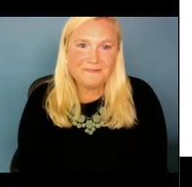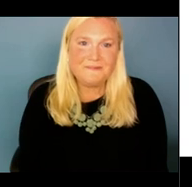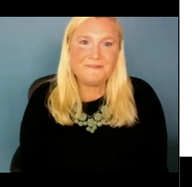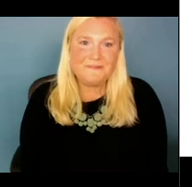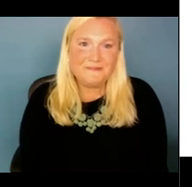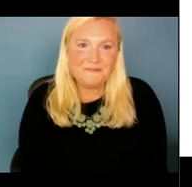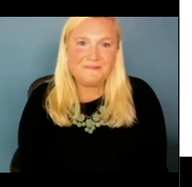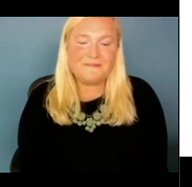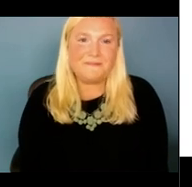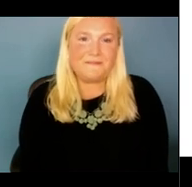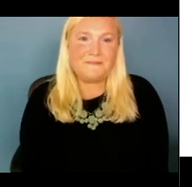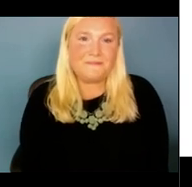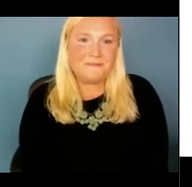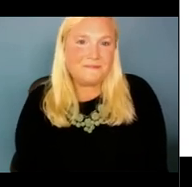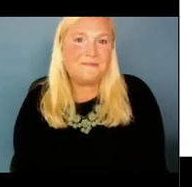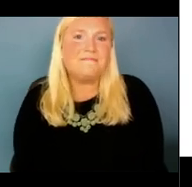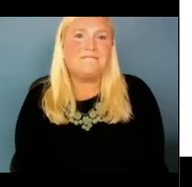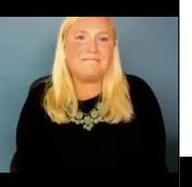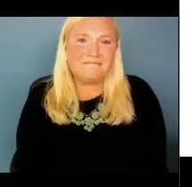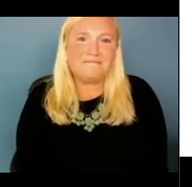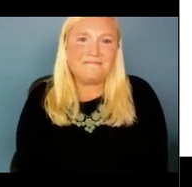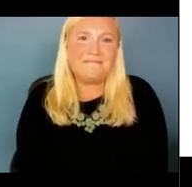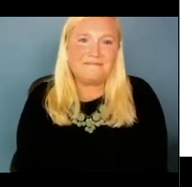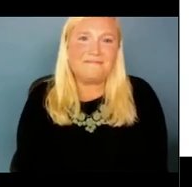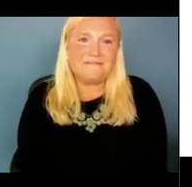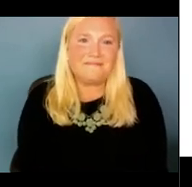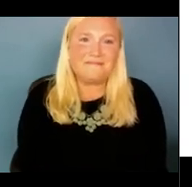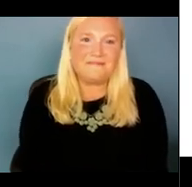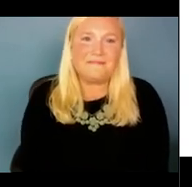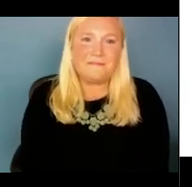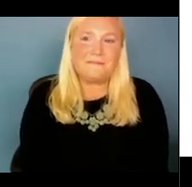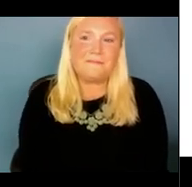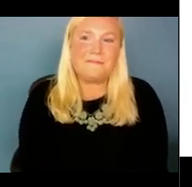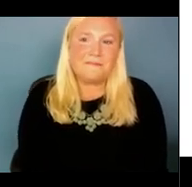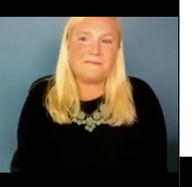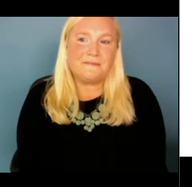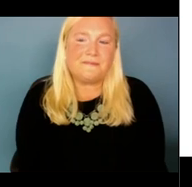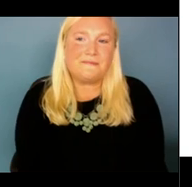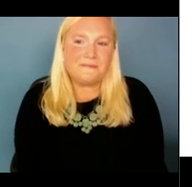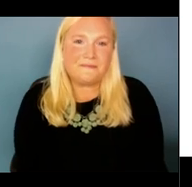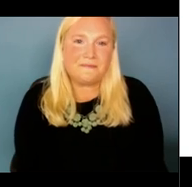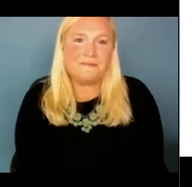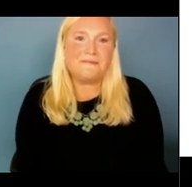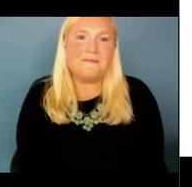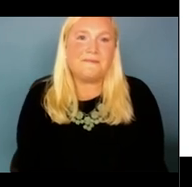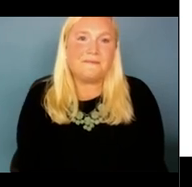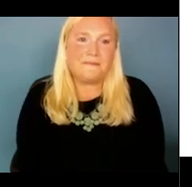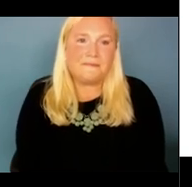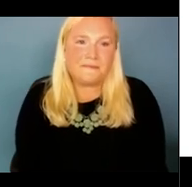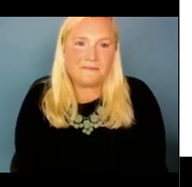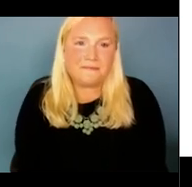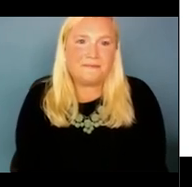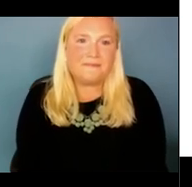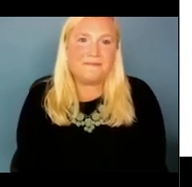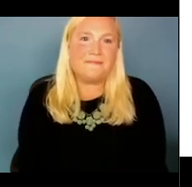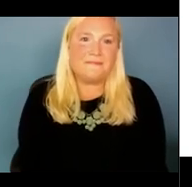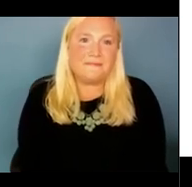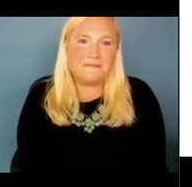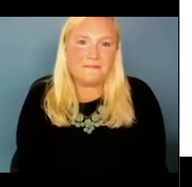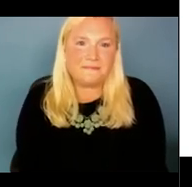know, social media things, but really the more we can be open about stuttering in